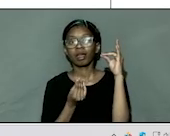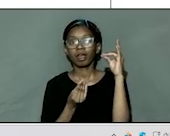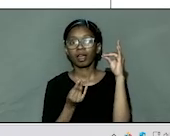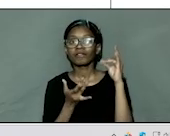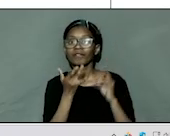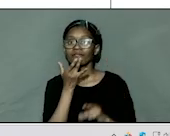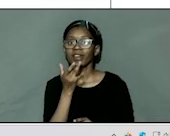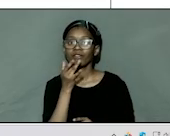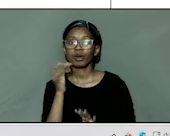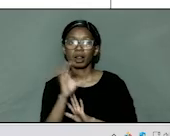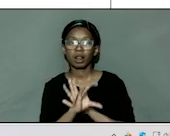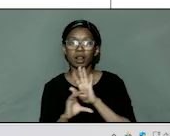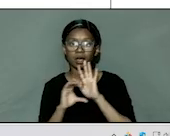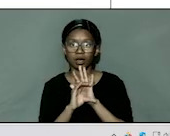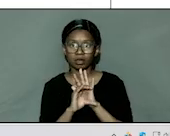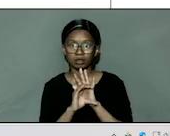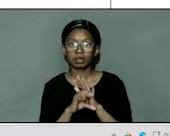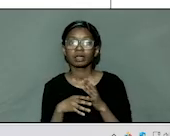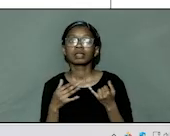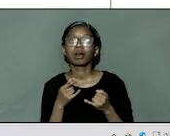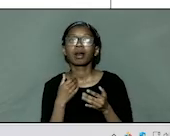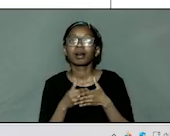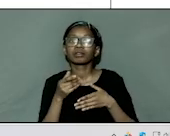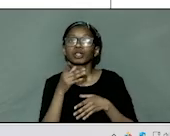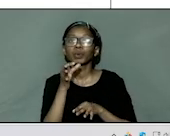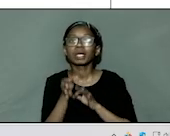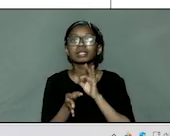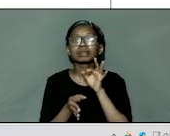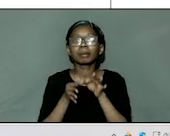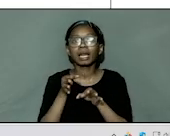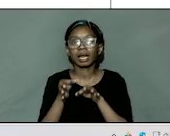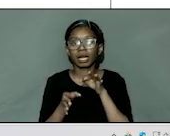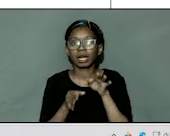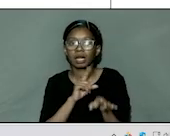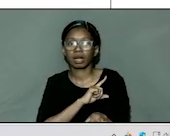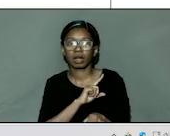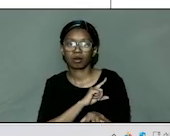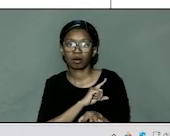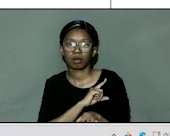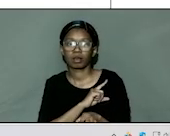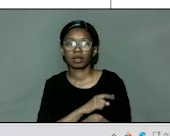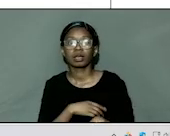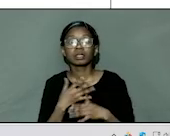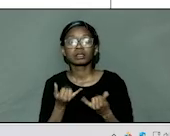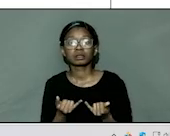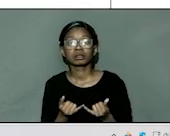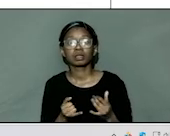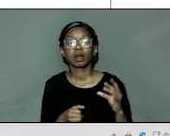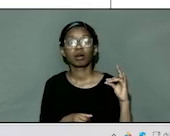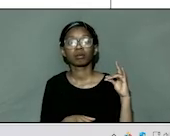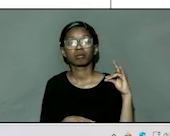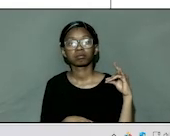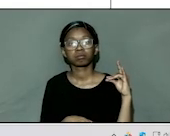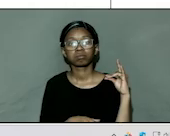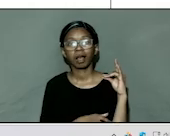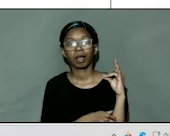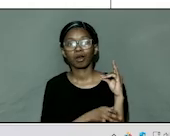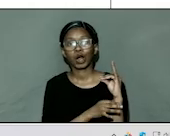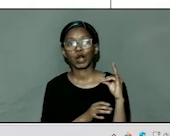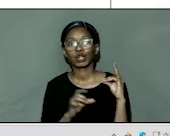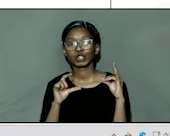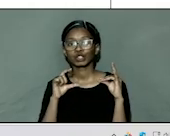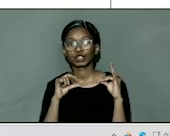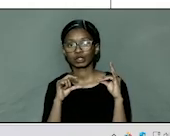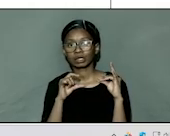characteristic. Then after that, you explain why. So giraffes with short necks, they could not do